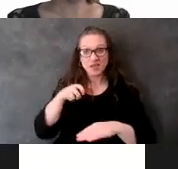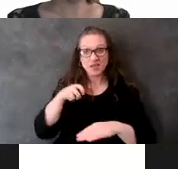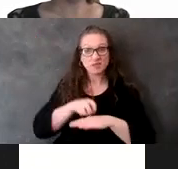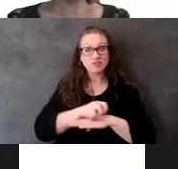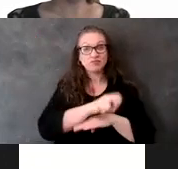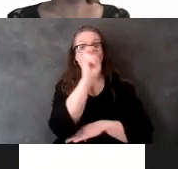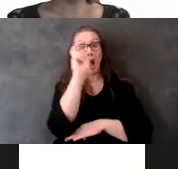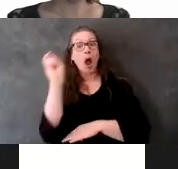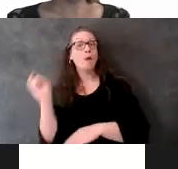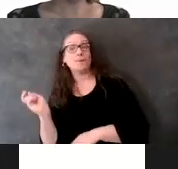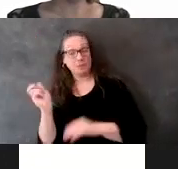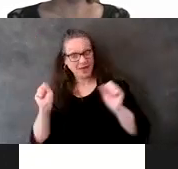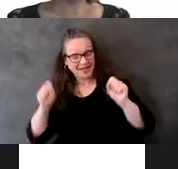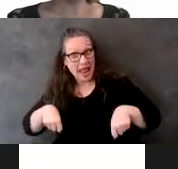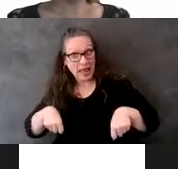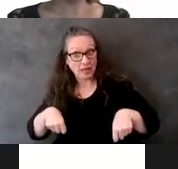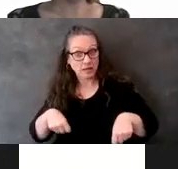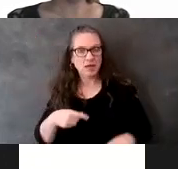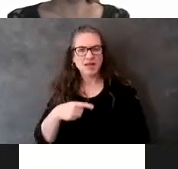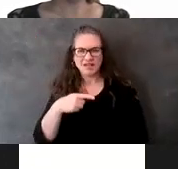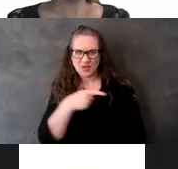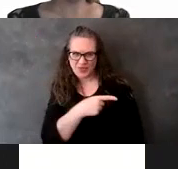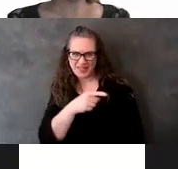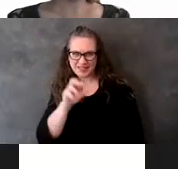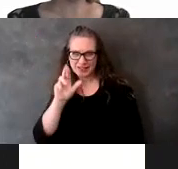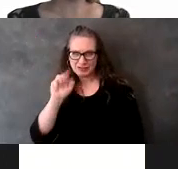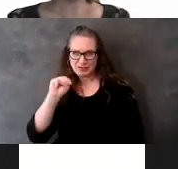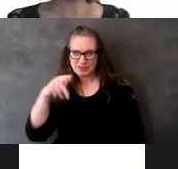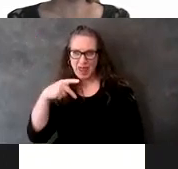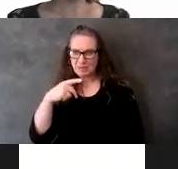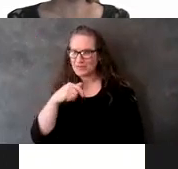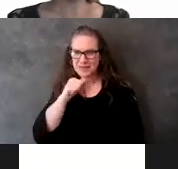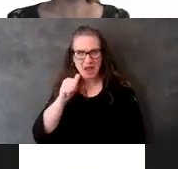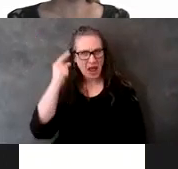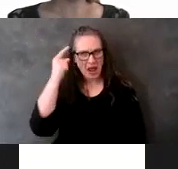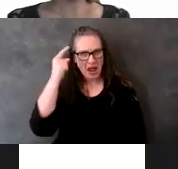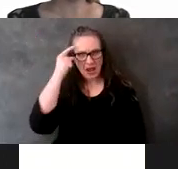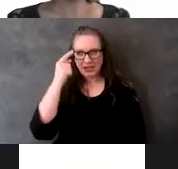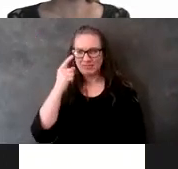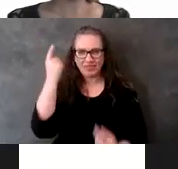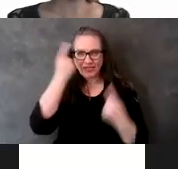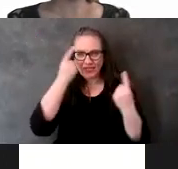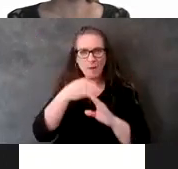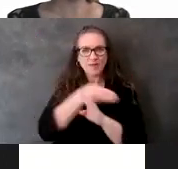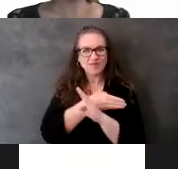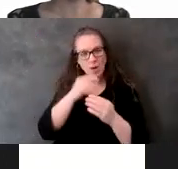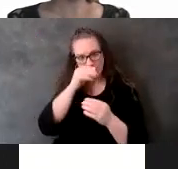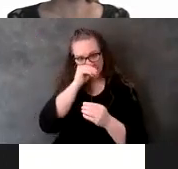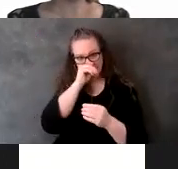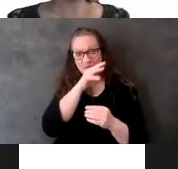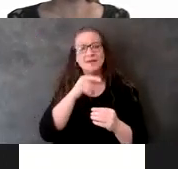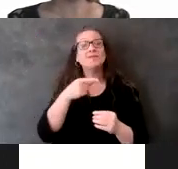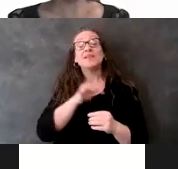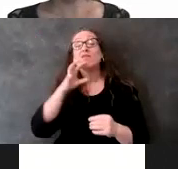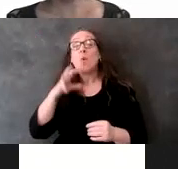So this ramp looks to me like an afterthought. You see these quite often in older buildings where they were built. In fact, Sacramento County is a